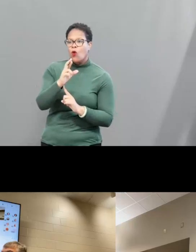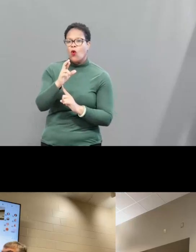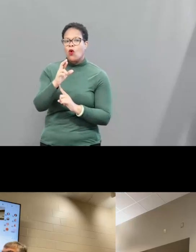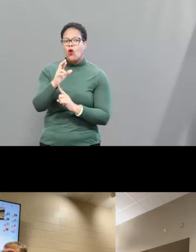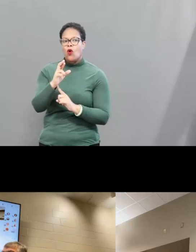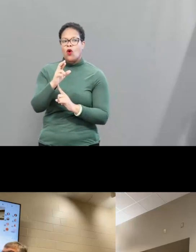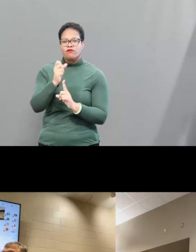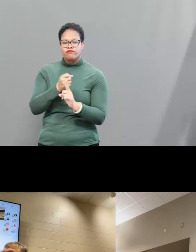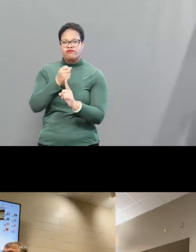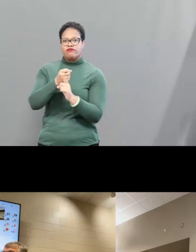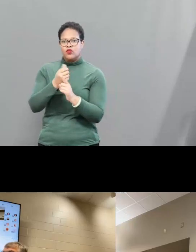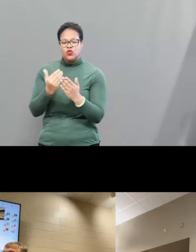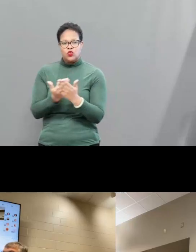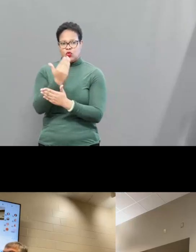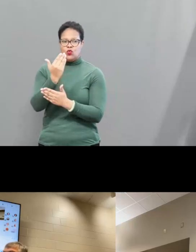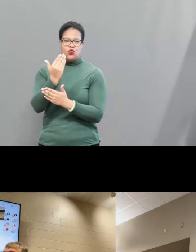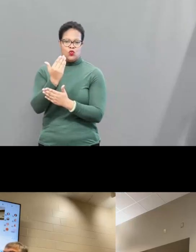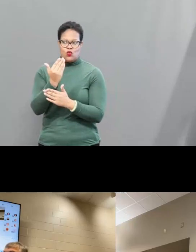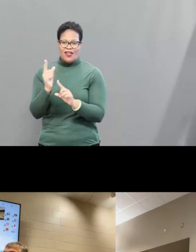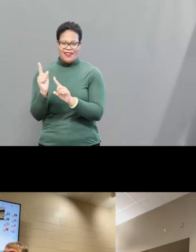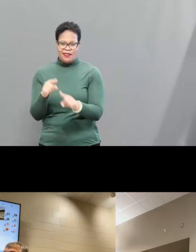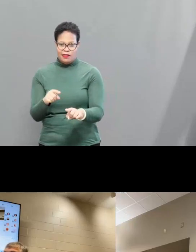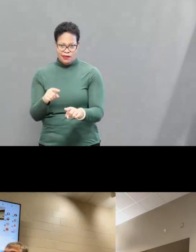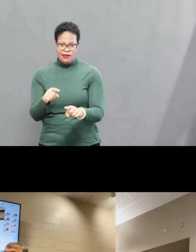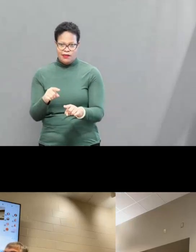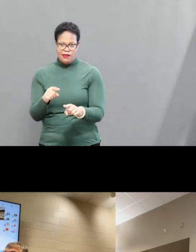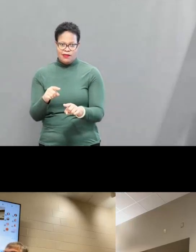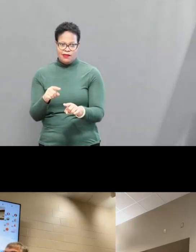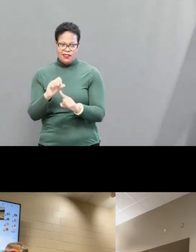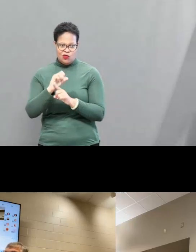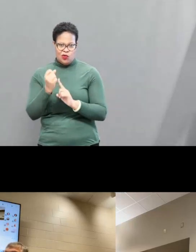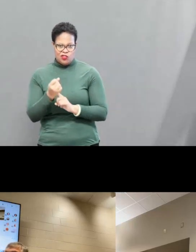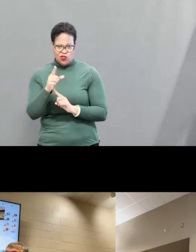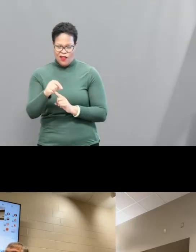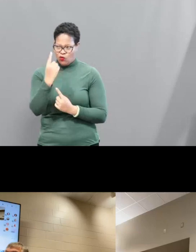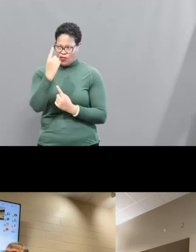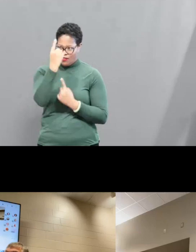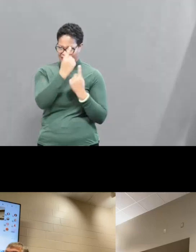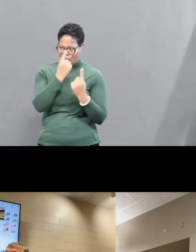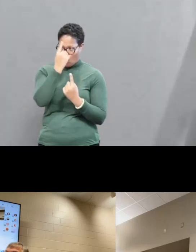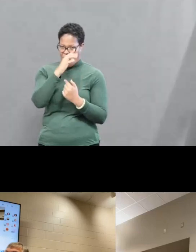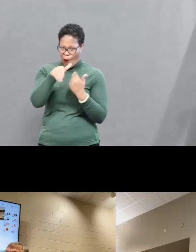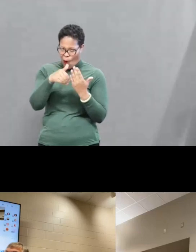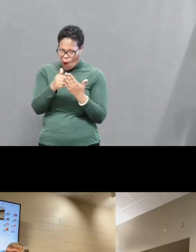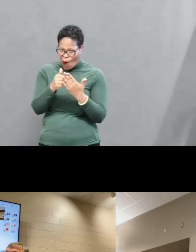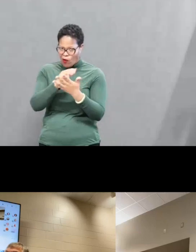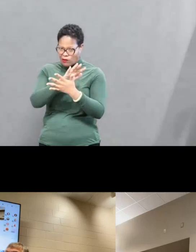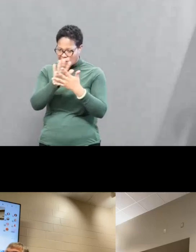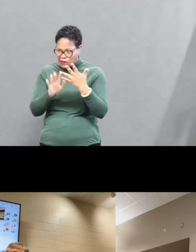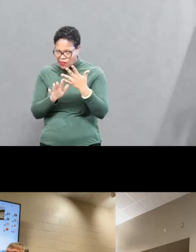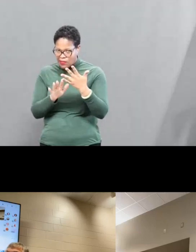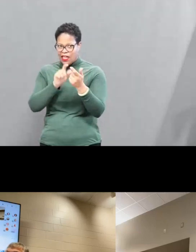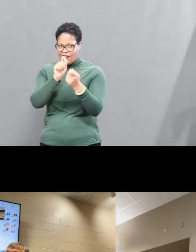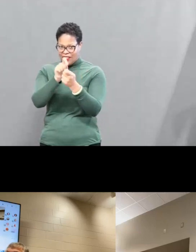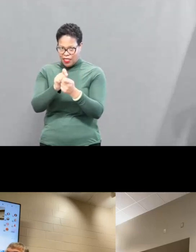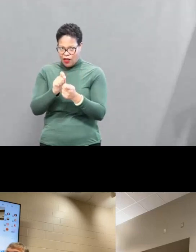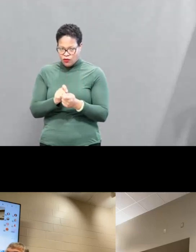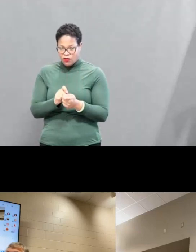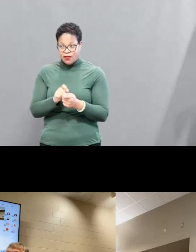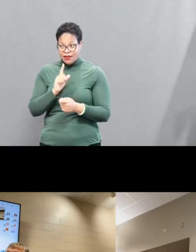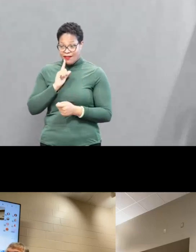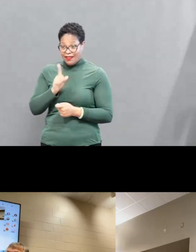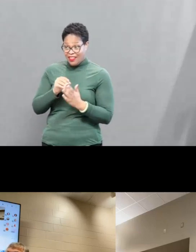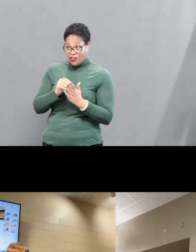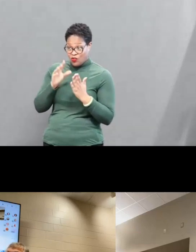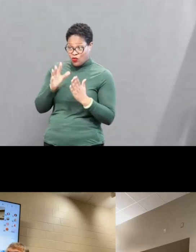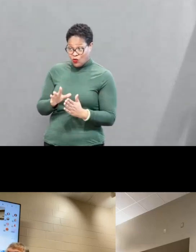new, completely new? And so you have to take all of that into consideration and, is the